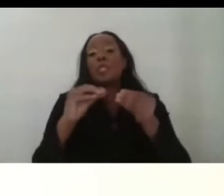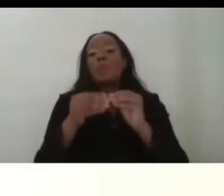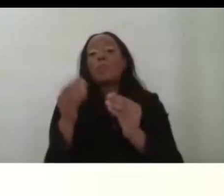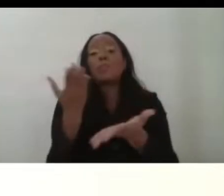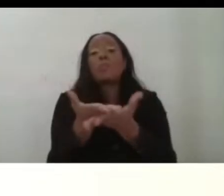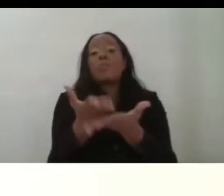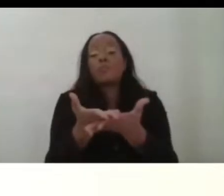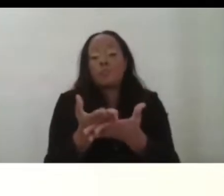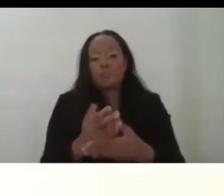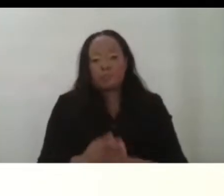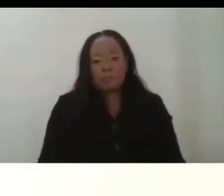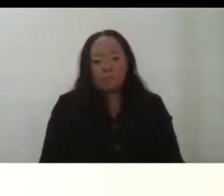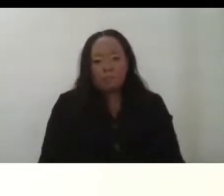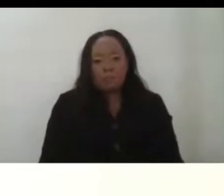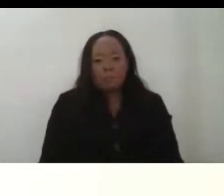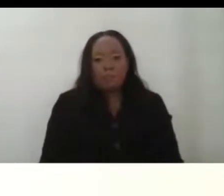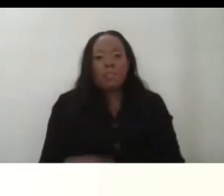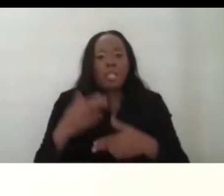they're coming closer.